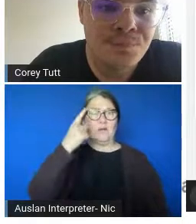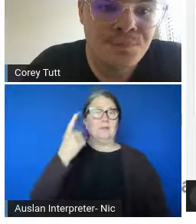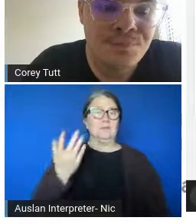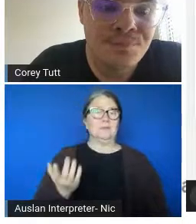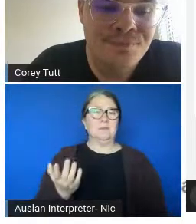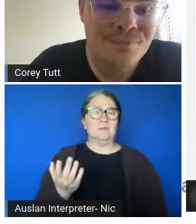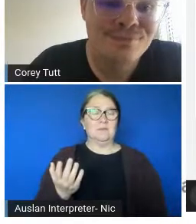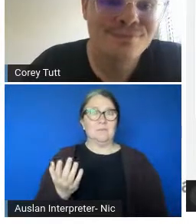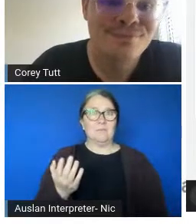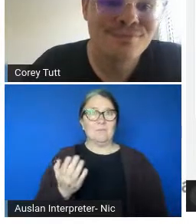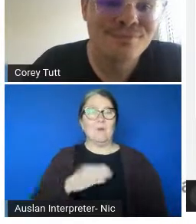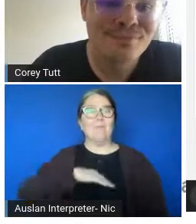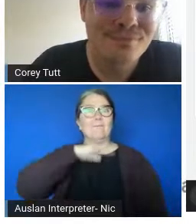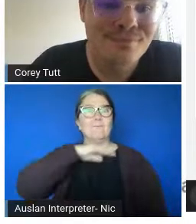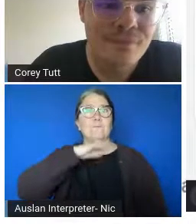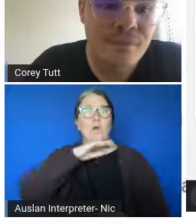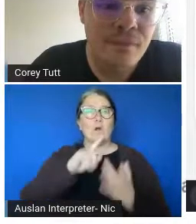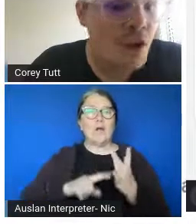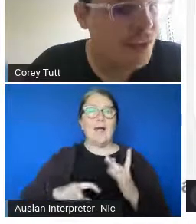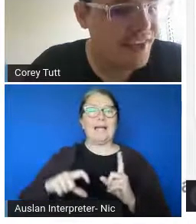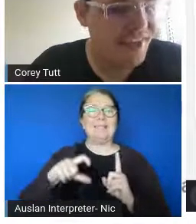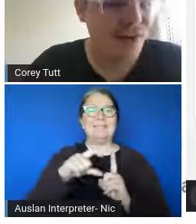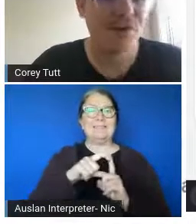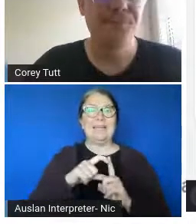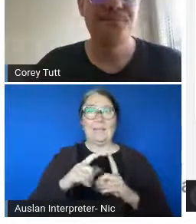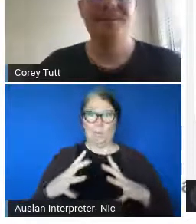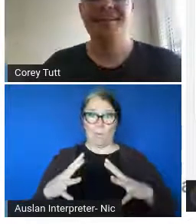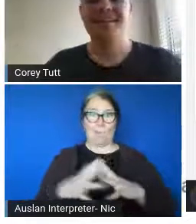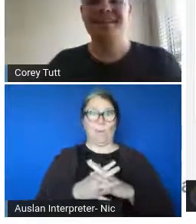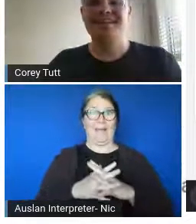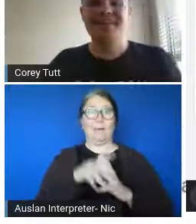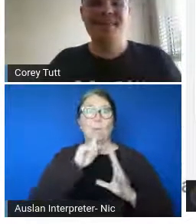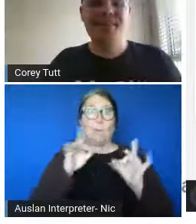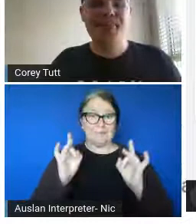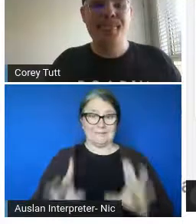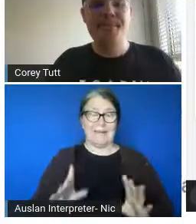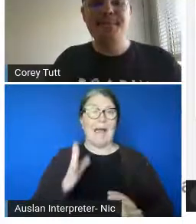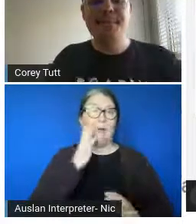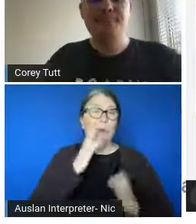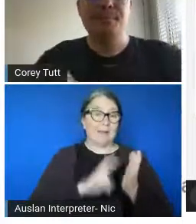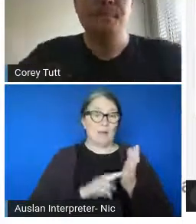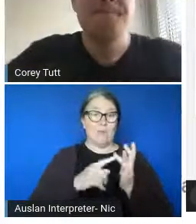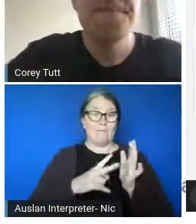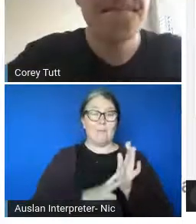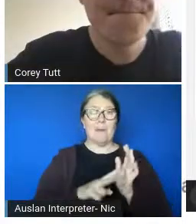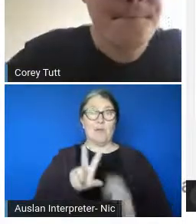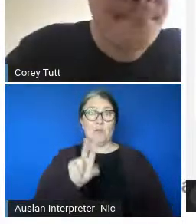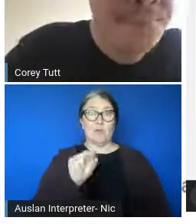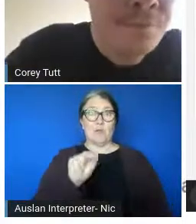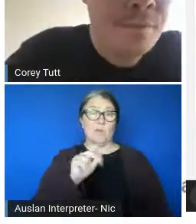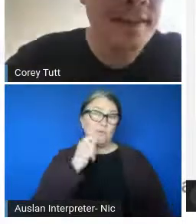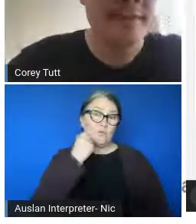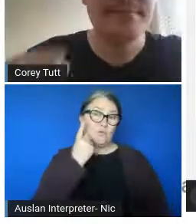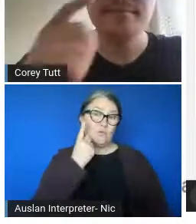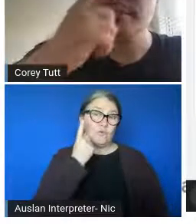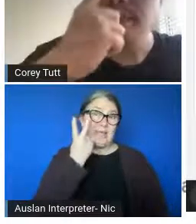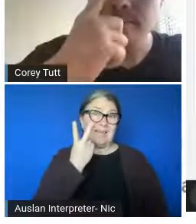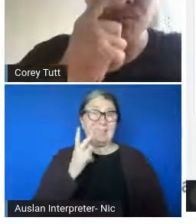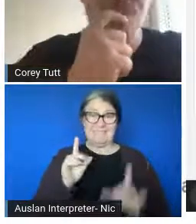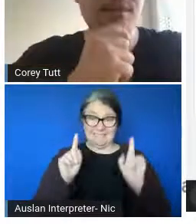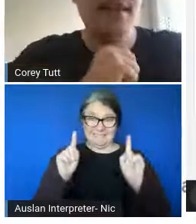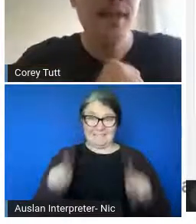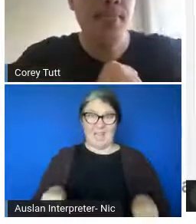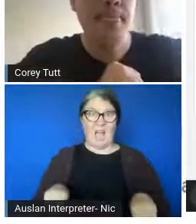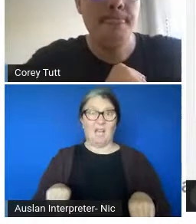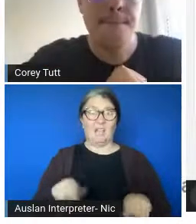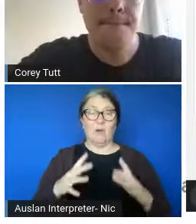is Frog ID Week, starting on the 12th of November. So in 2 days' time, it's Frog ID Week. So what a great, if